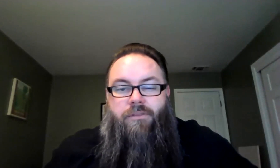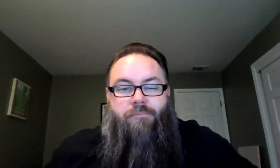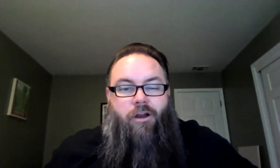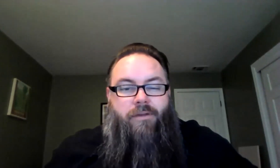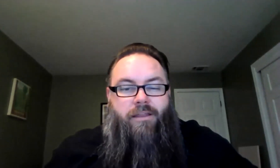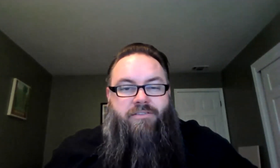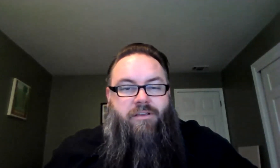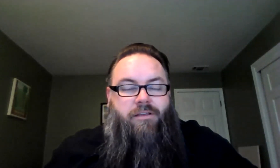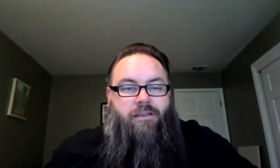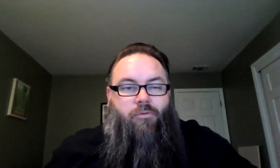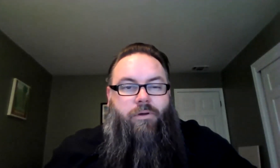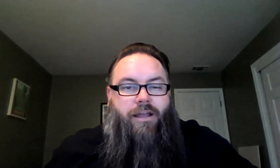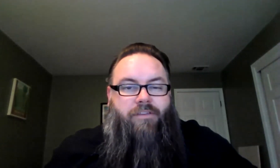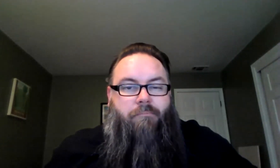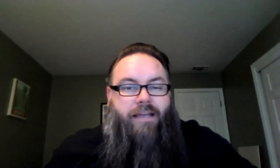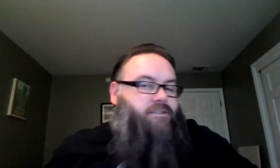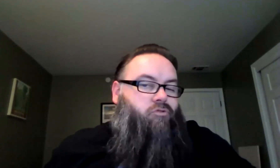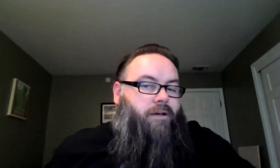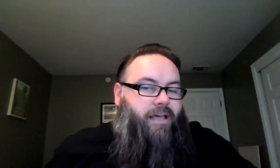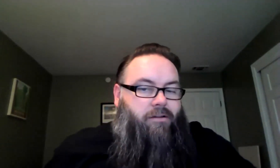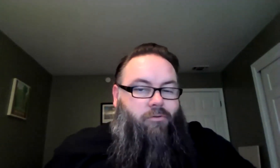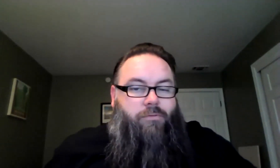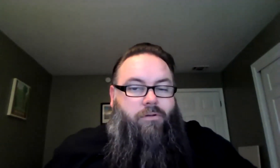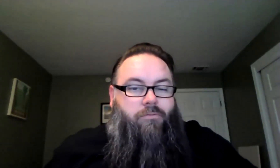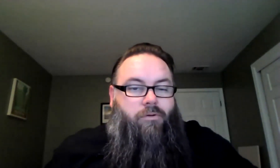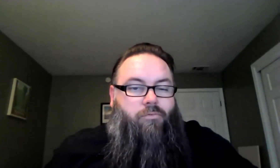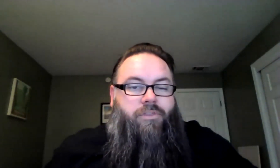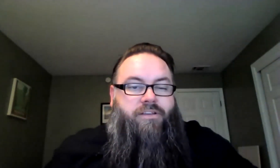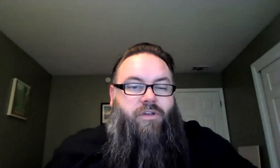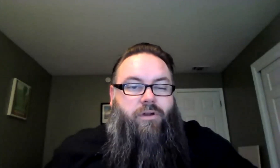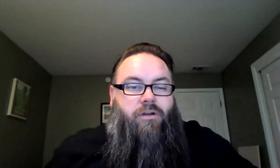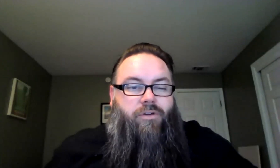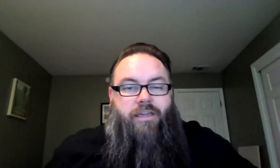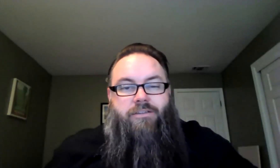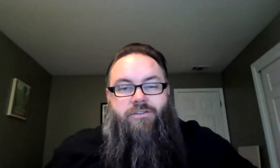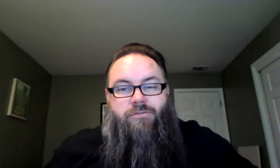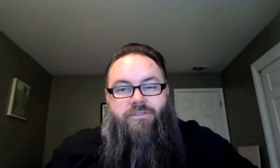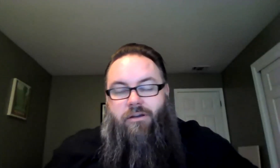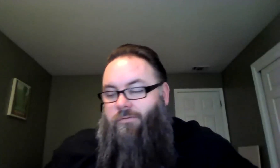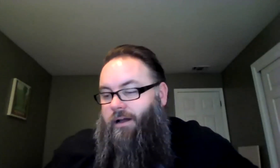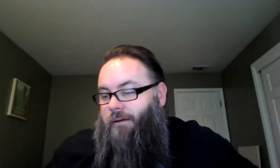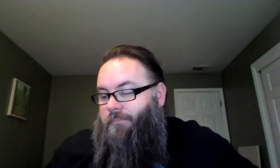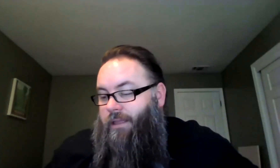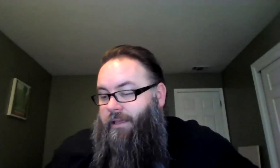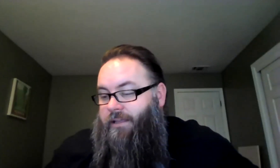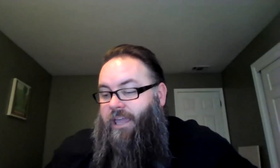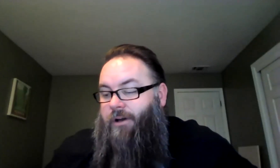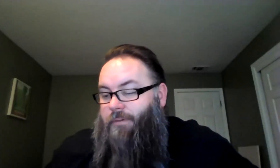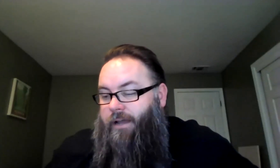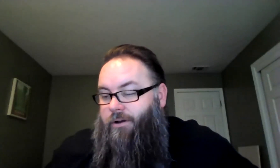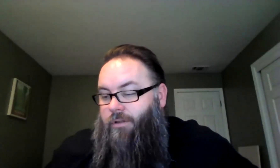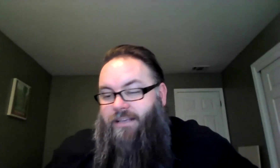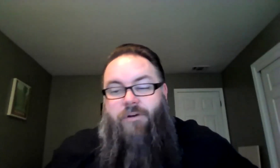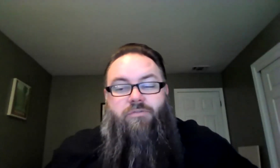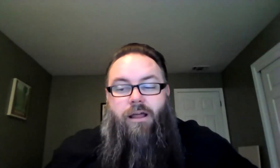we've heard from the department is, we will kind of get back to you about that, or we're things that we are looking into. So it came